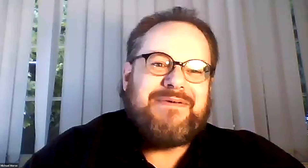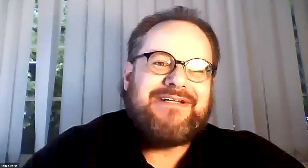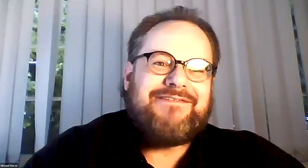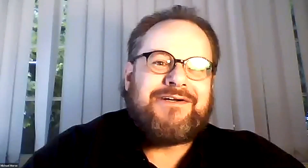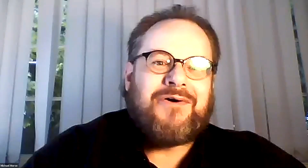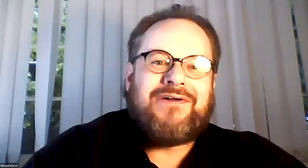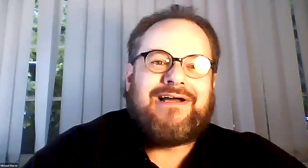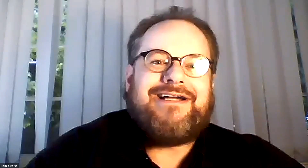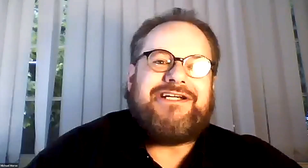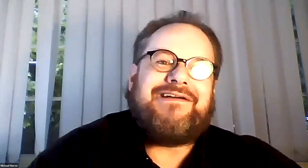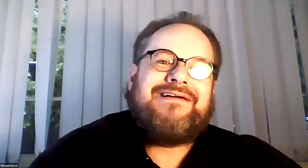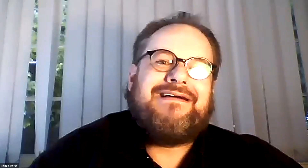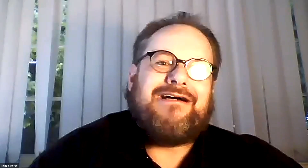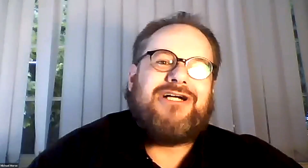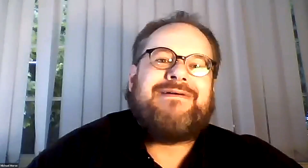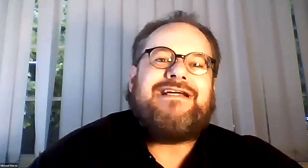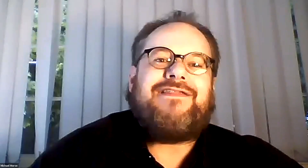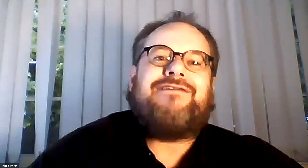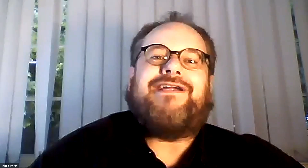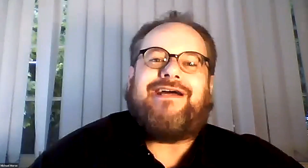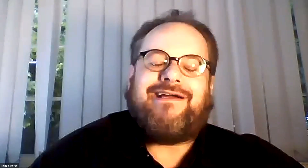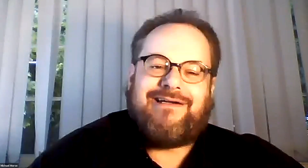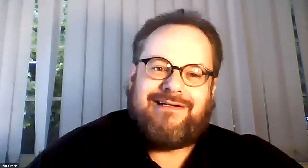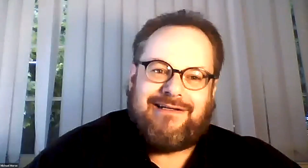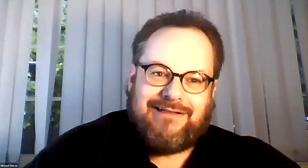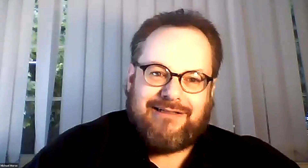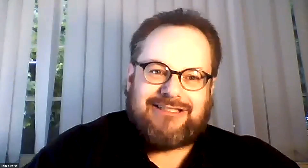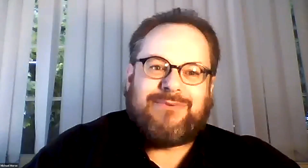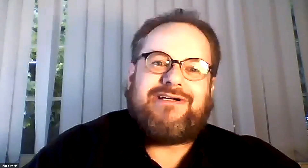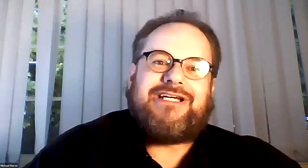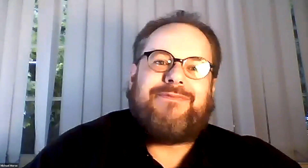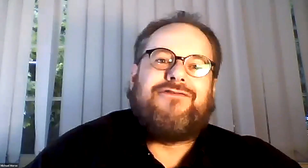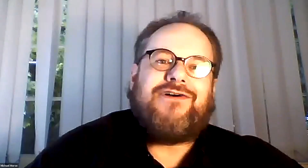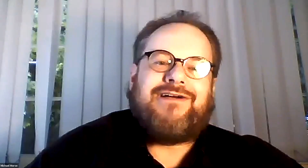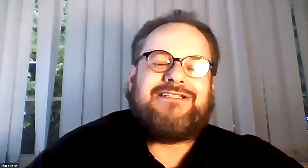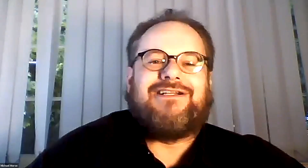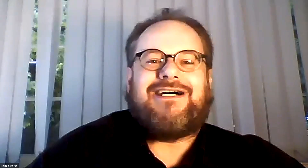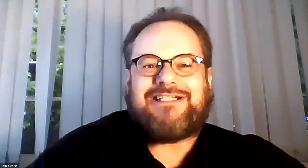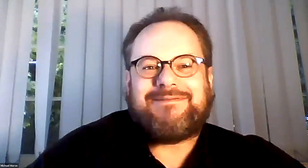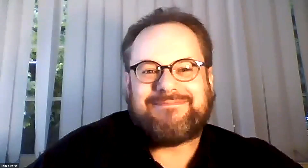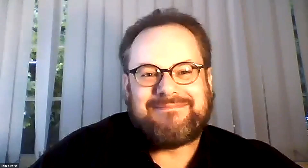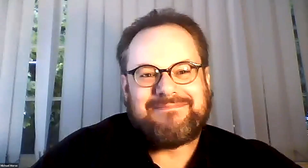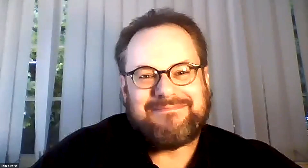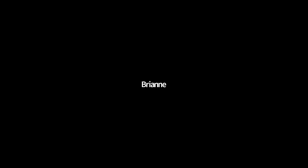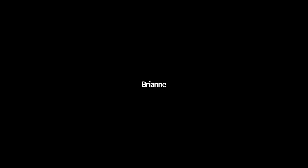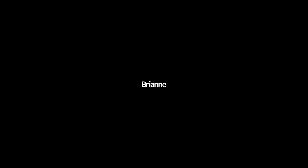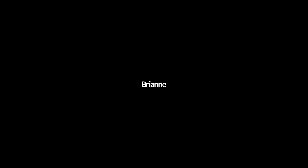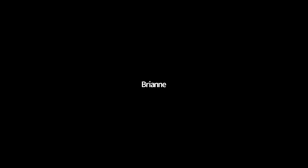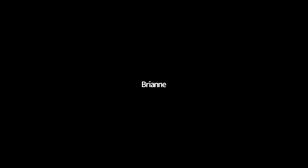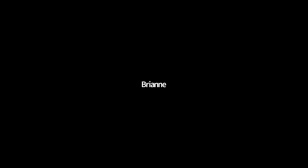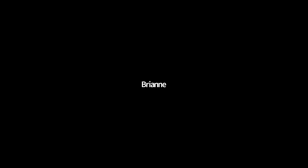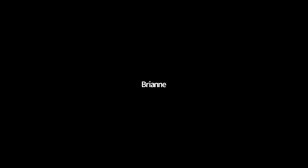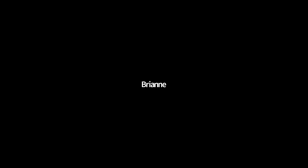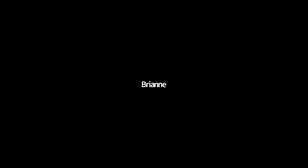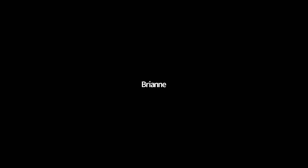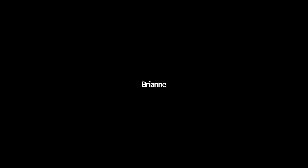I'm a big believer in oral hygiene. I brush my teeth every day. It's important to keep their fur nice and glossy.